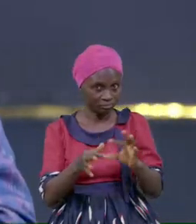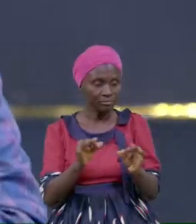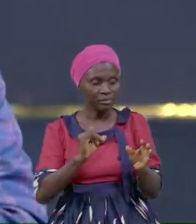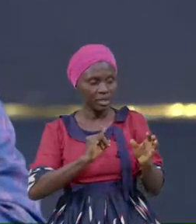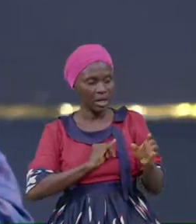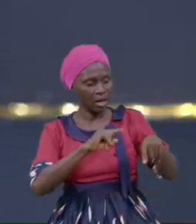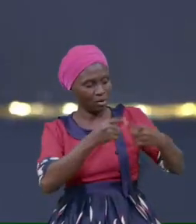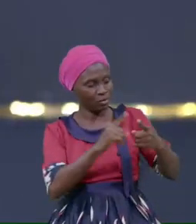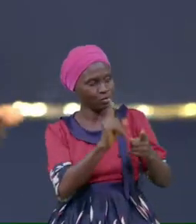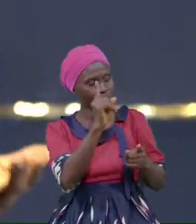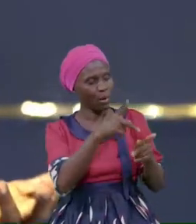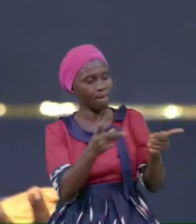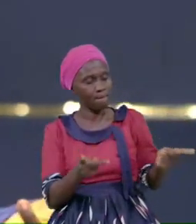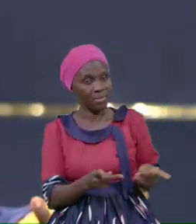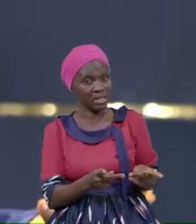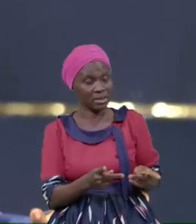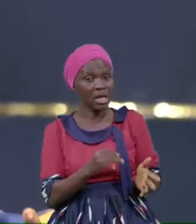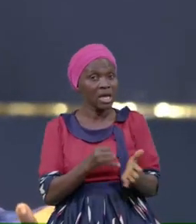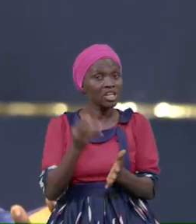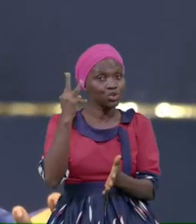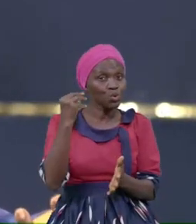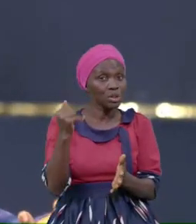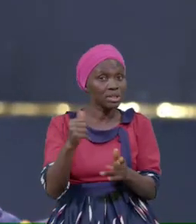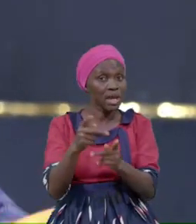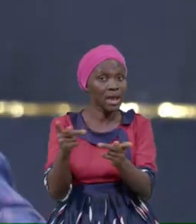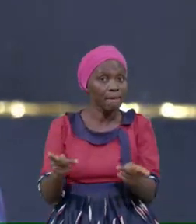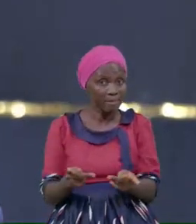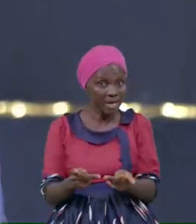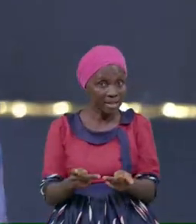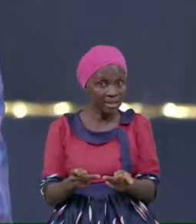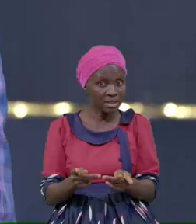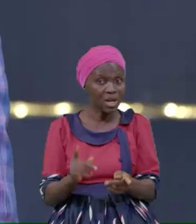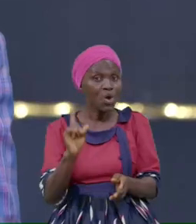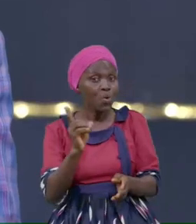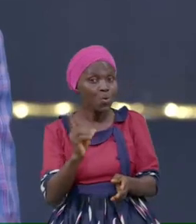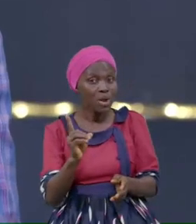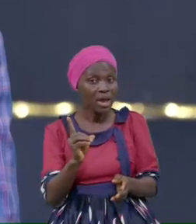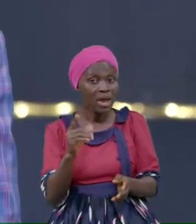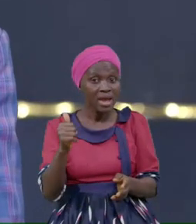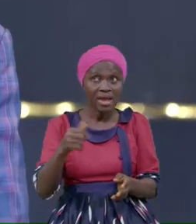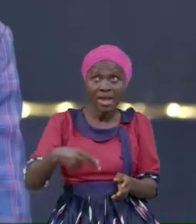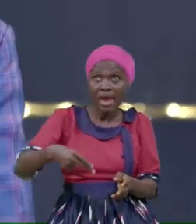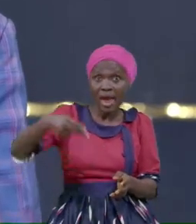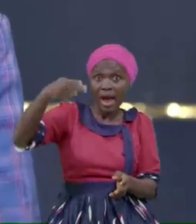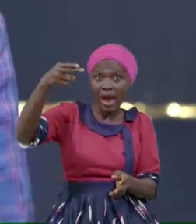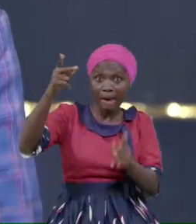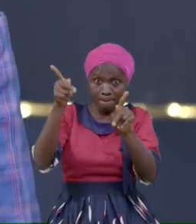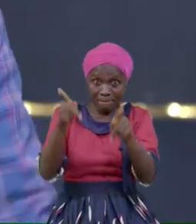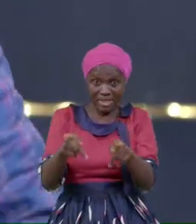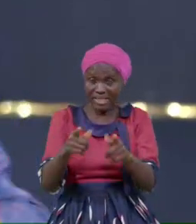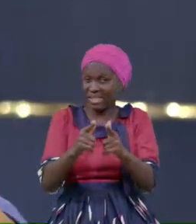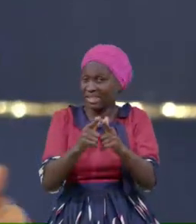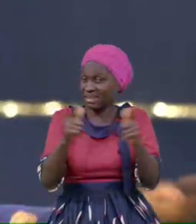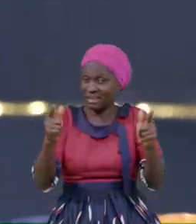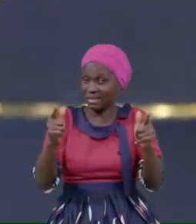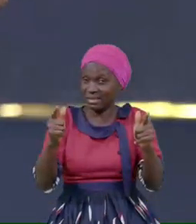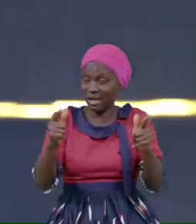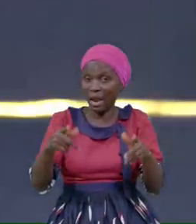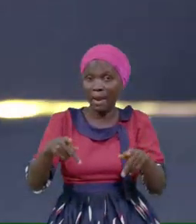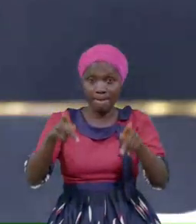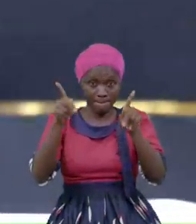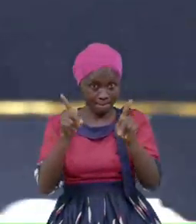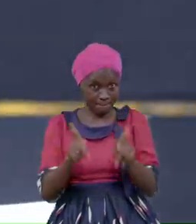was a place where a high person, great person, I didn't